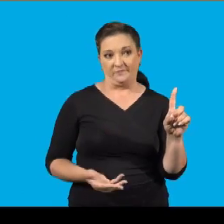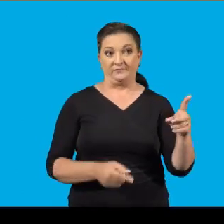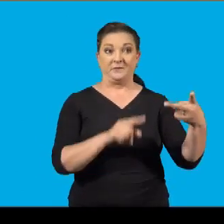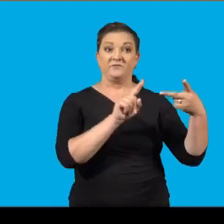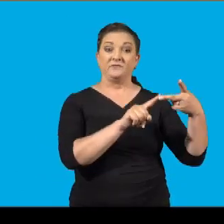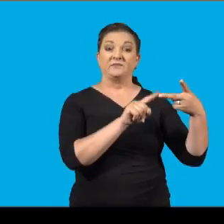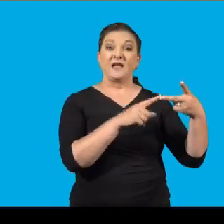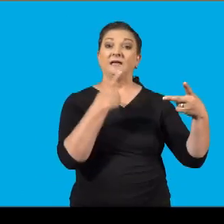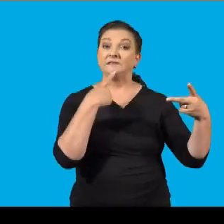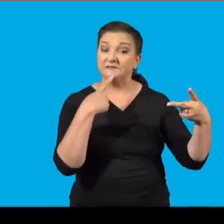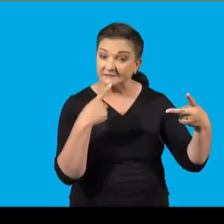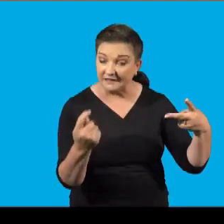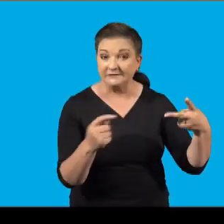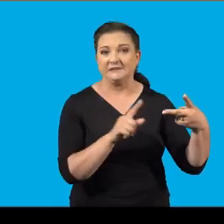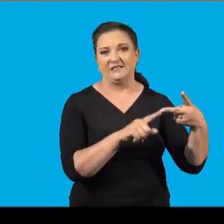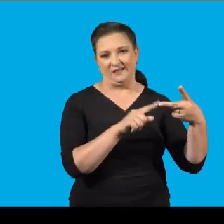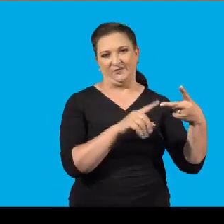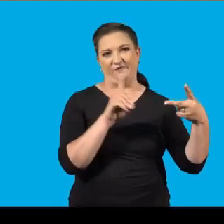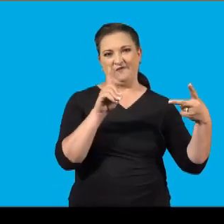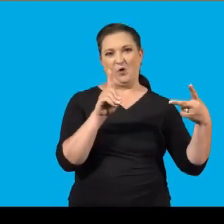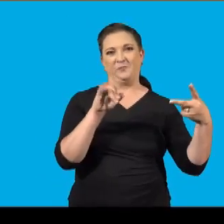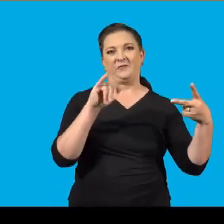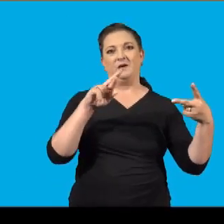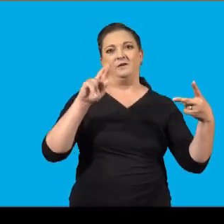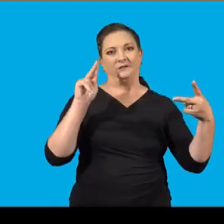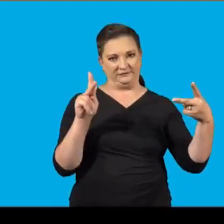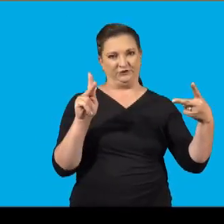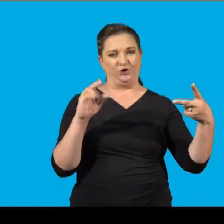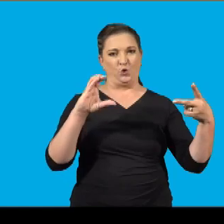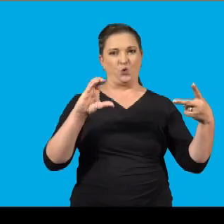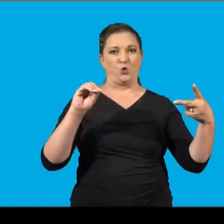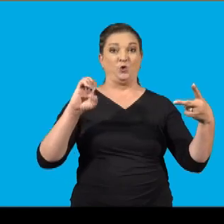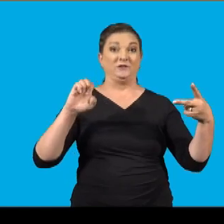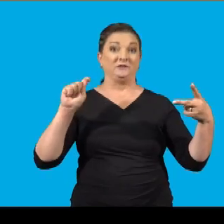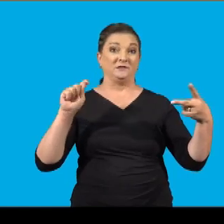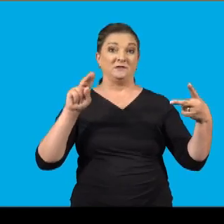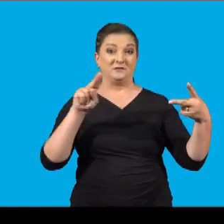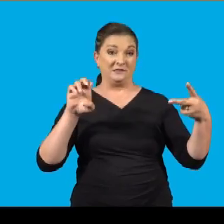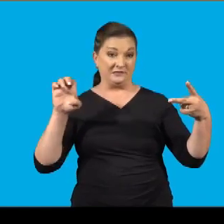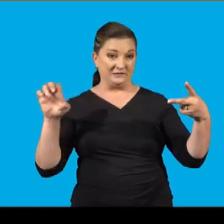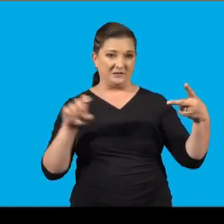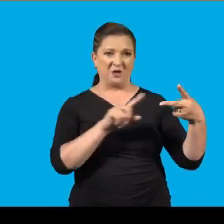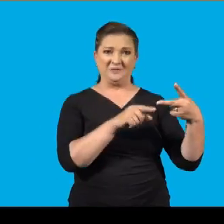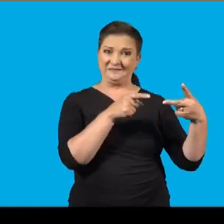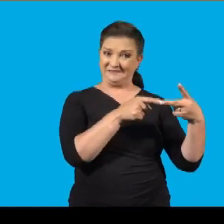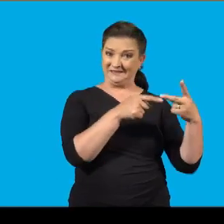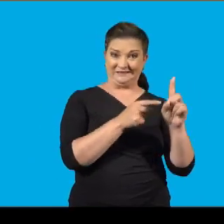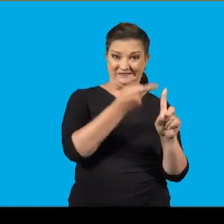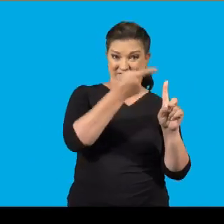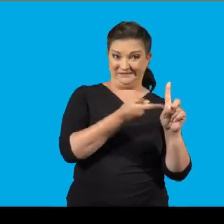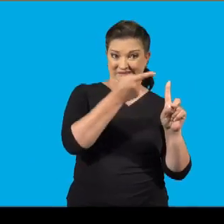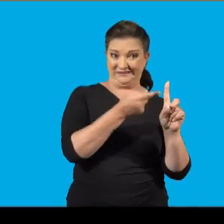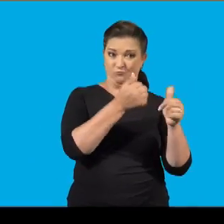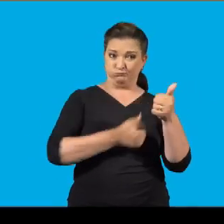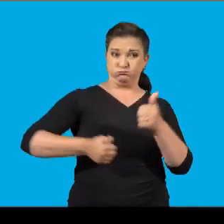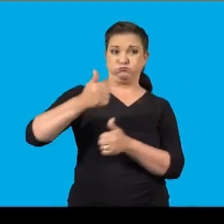The testimony was from Dirk Coetzee. The caption does say that, remember, who had become the Vlakplaas death